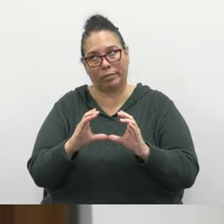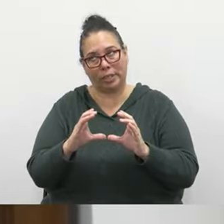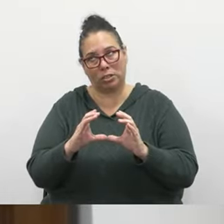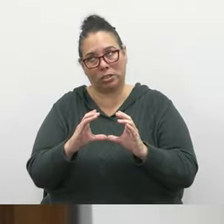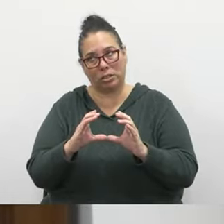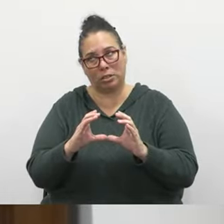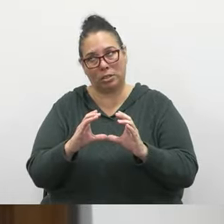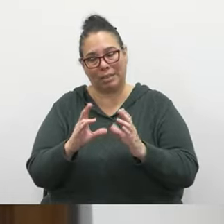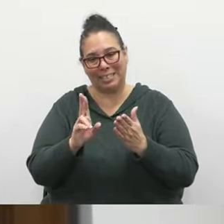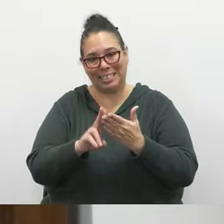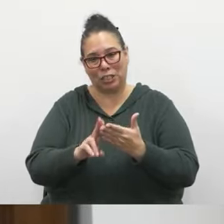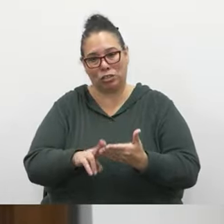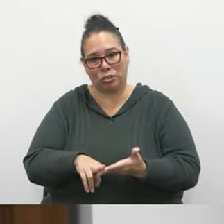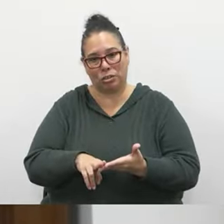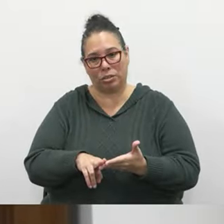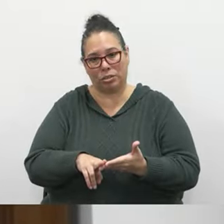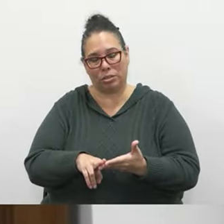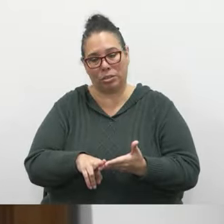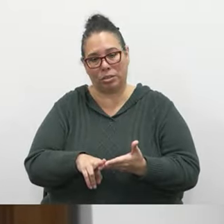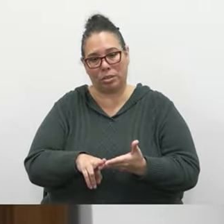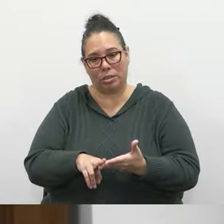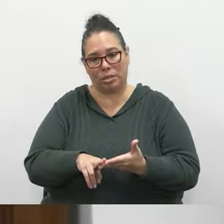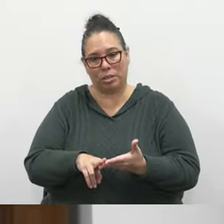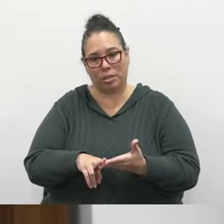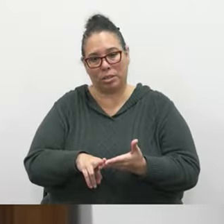of signatures.